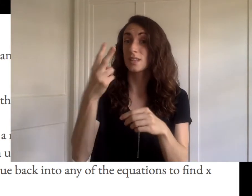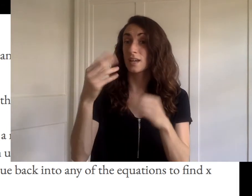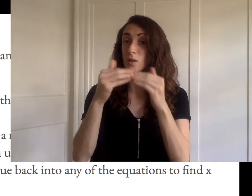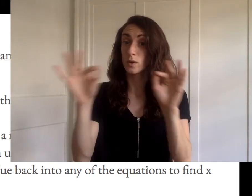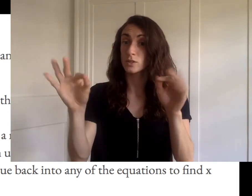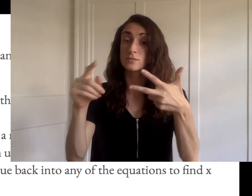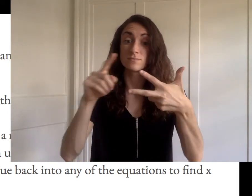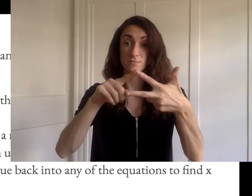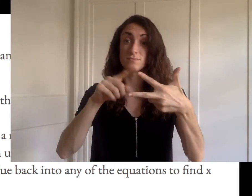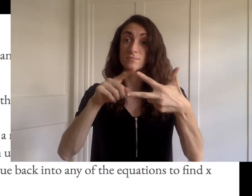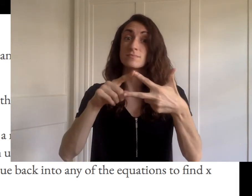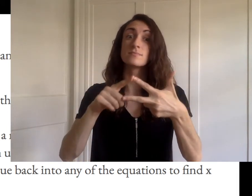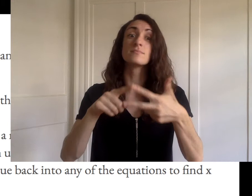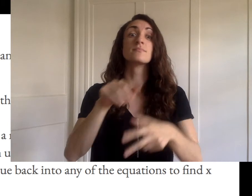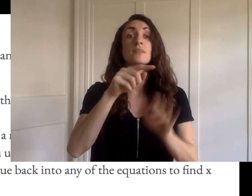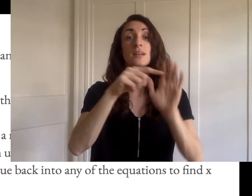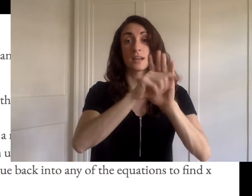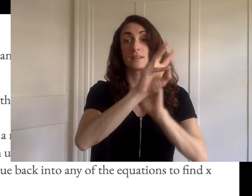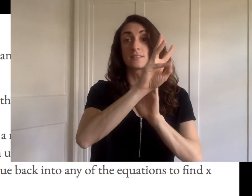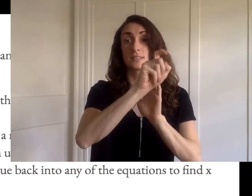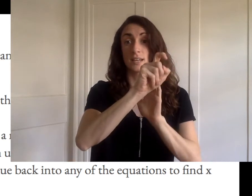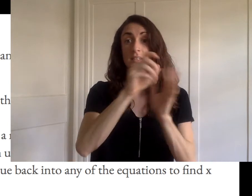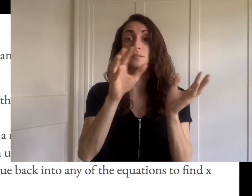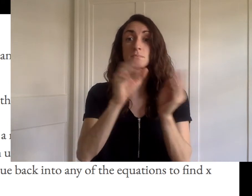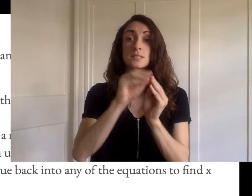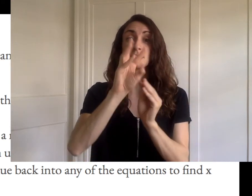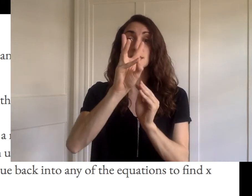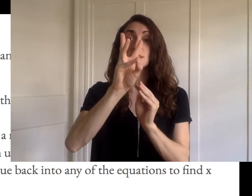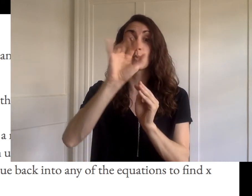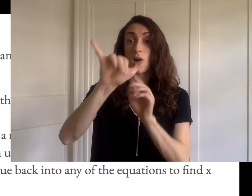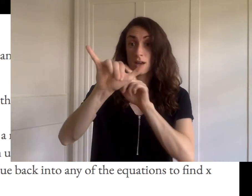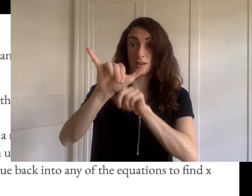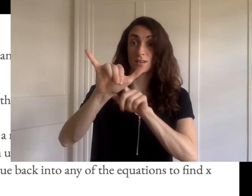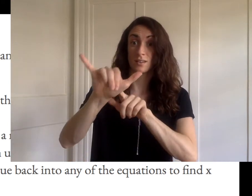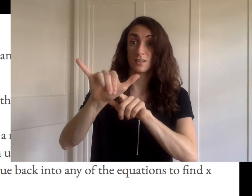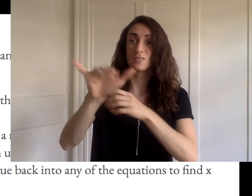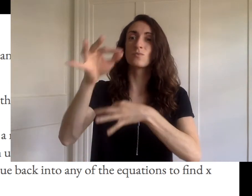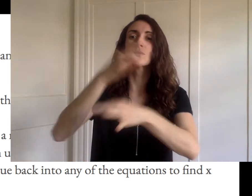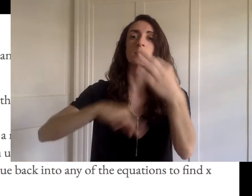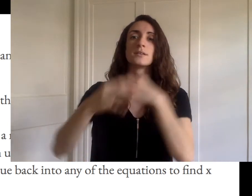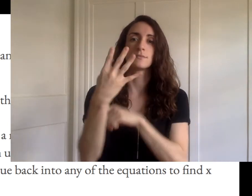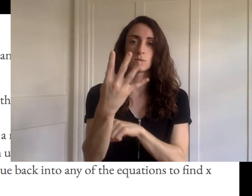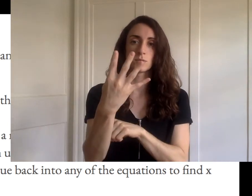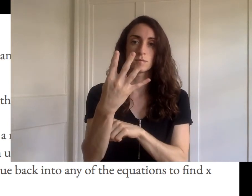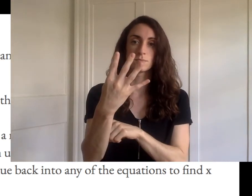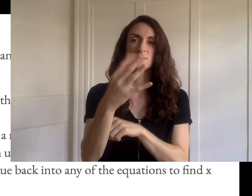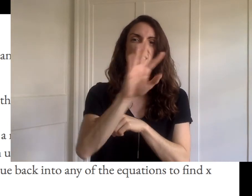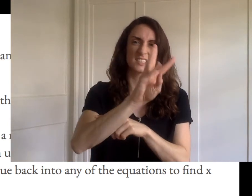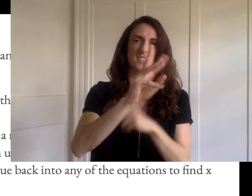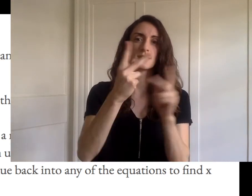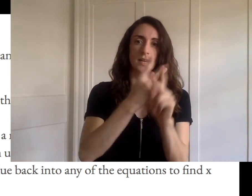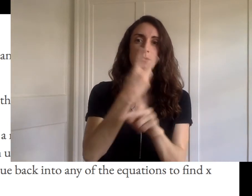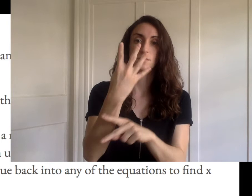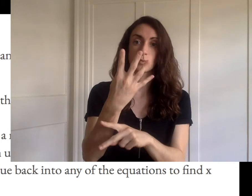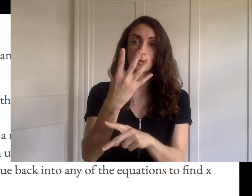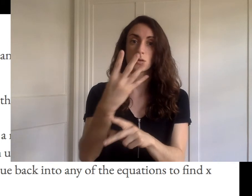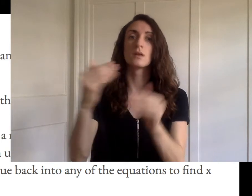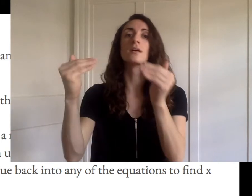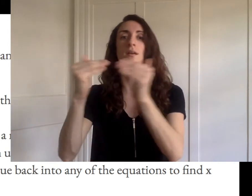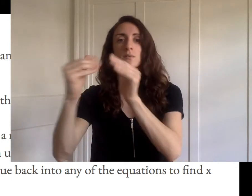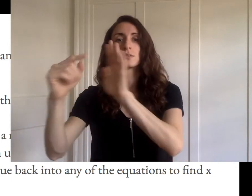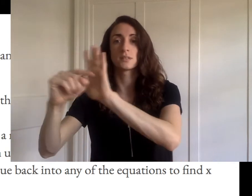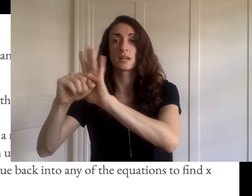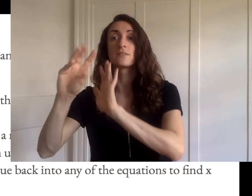So let's use this second equation. Negative 6x plus 6y, and we'll replace that y with a 4, so 6 times 4 equals negative